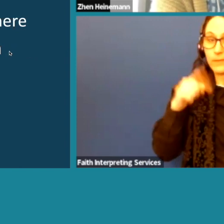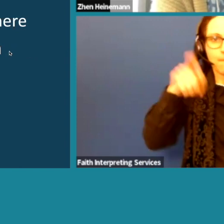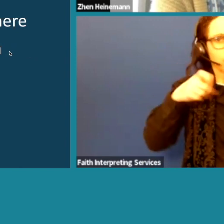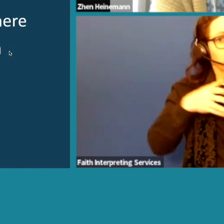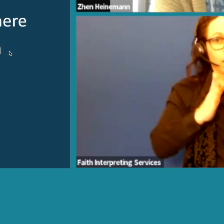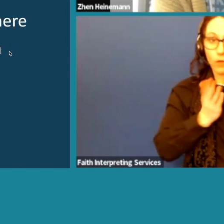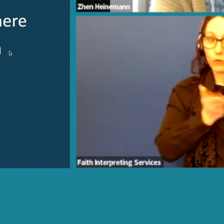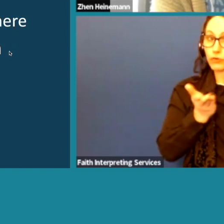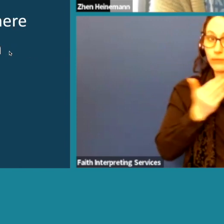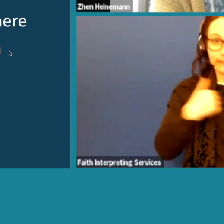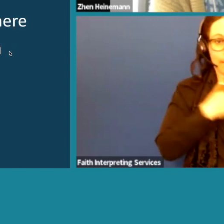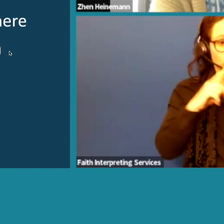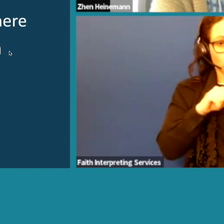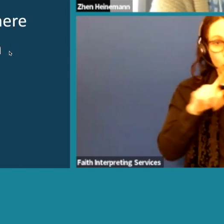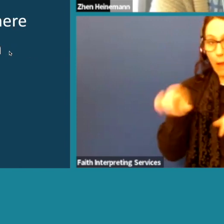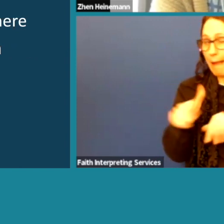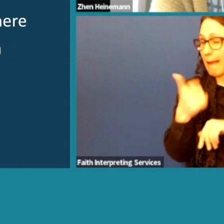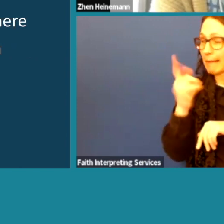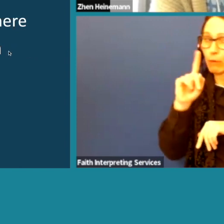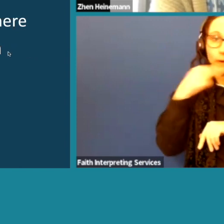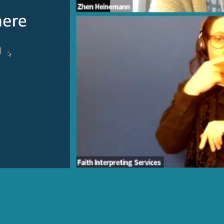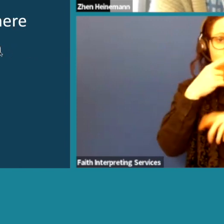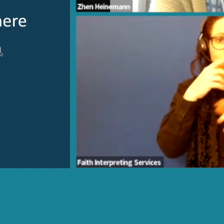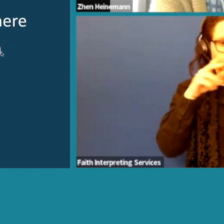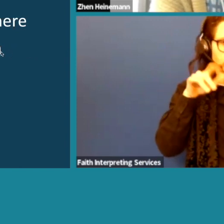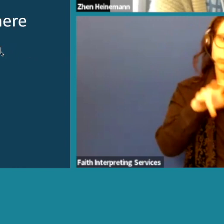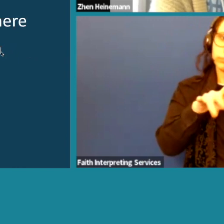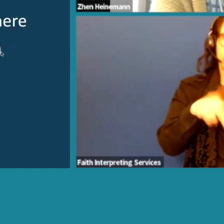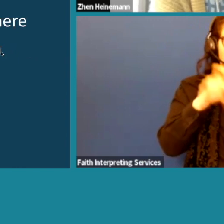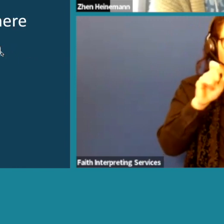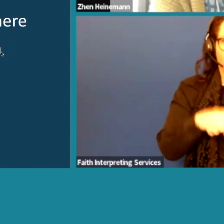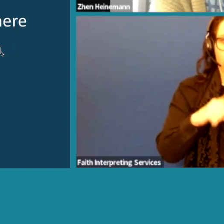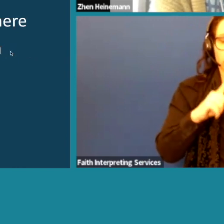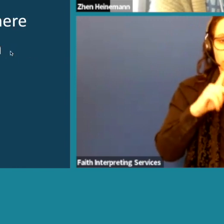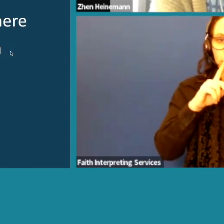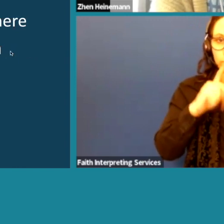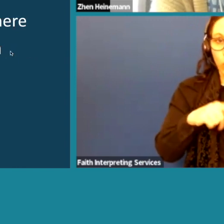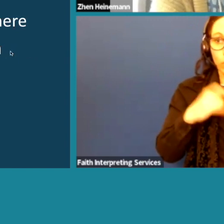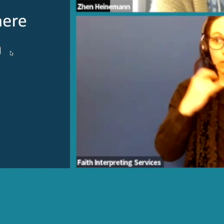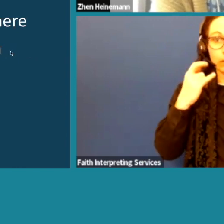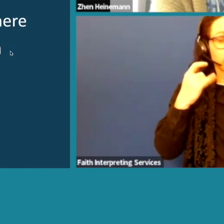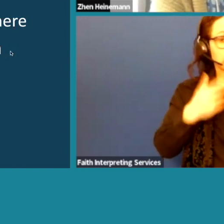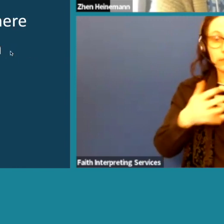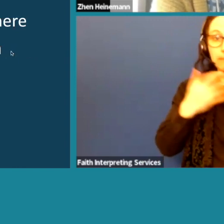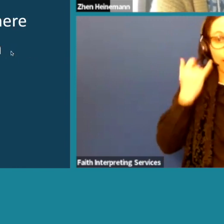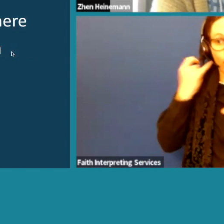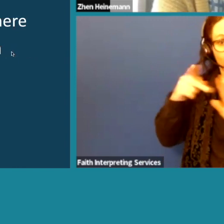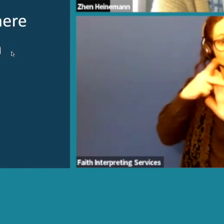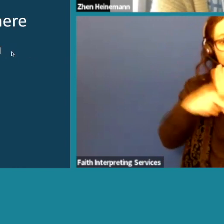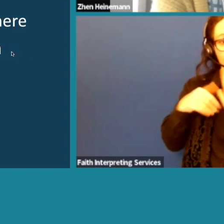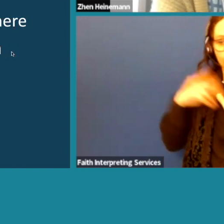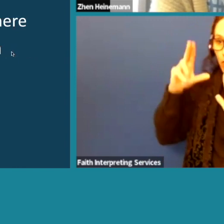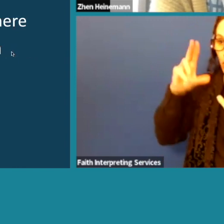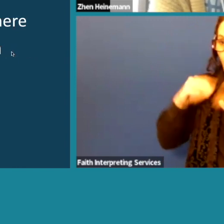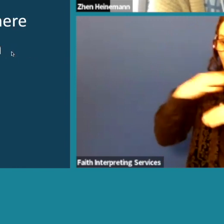most places where the public can go. So this is true even if there is a no pets policy in those businesses,